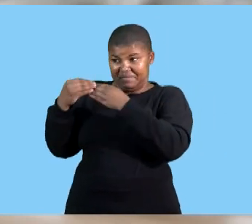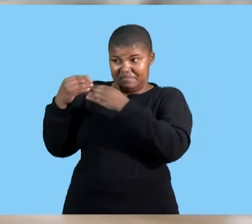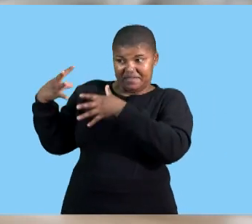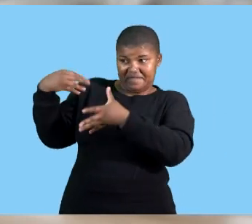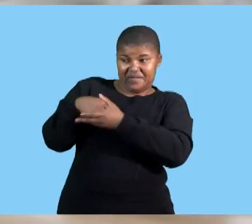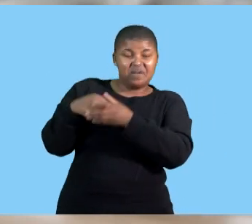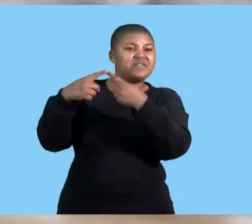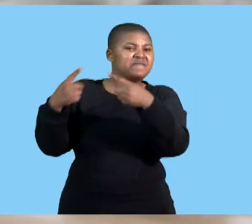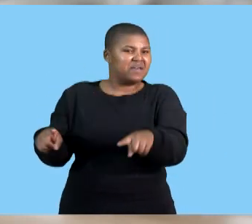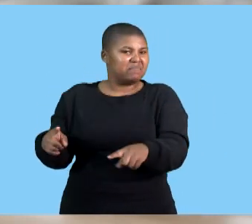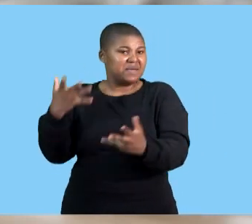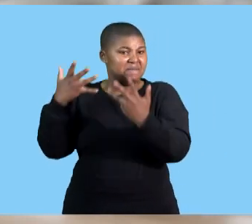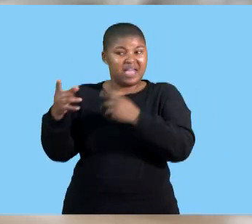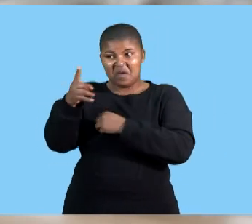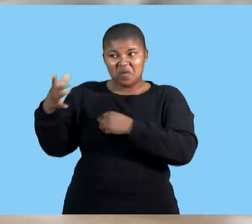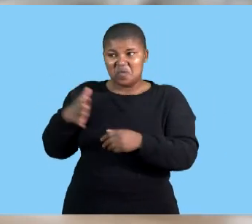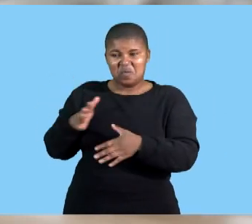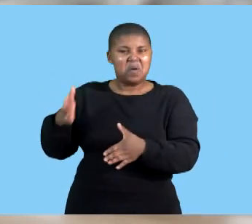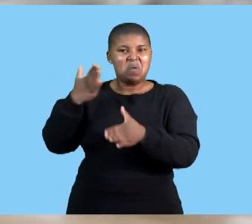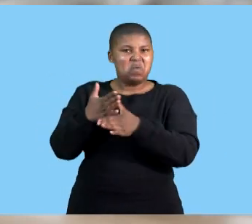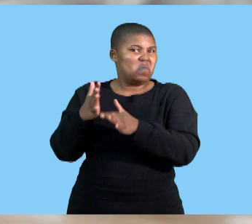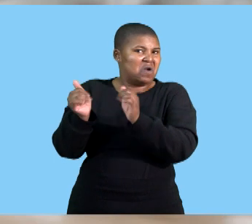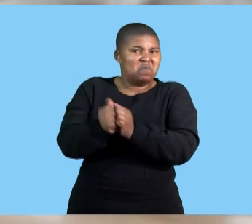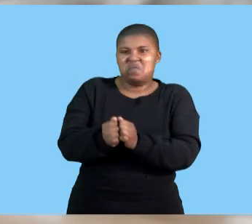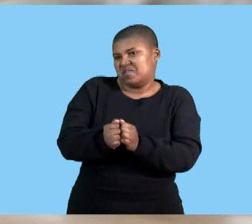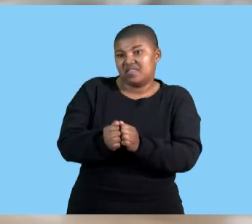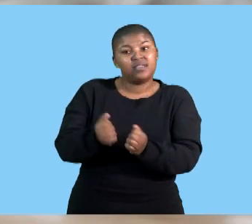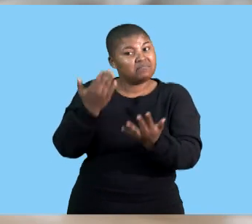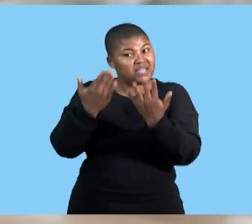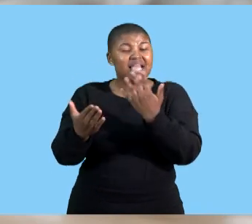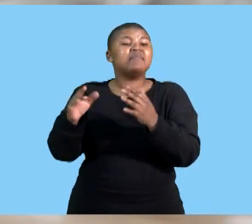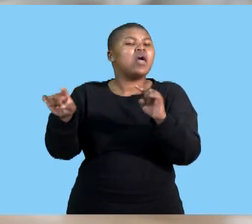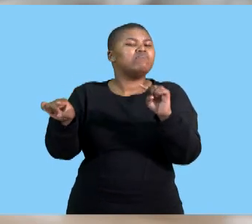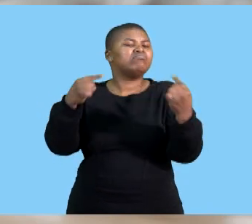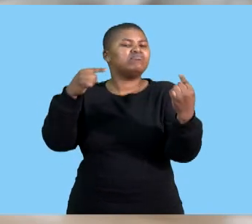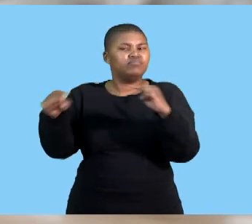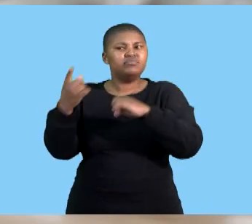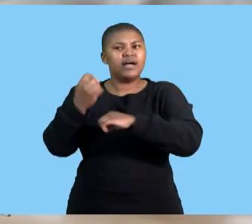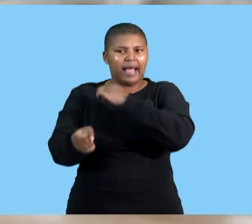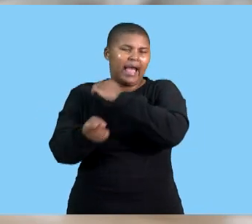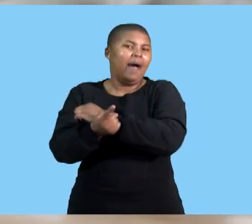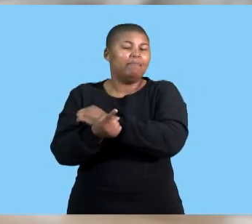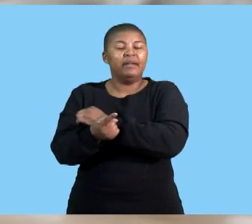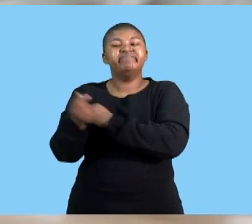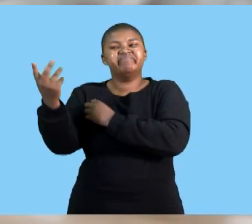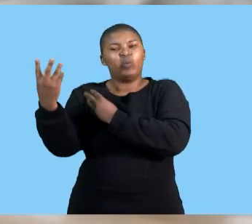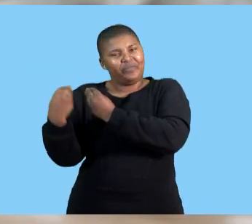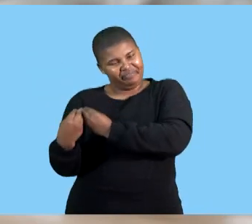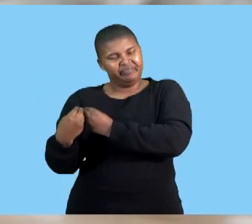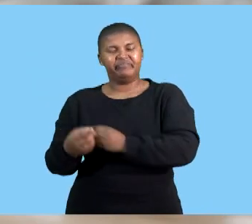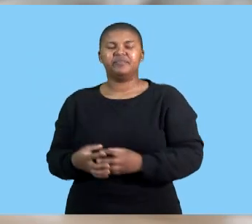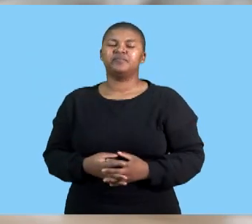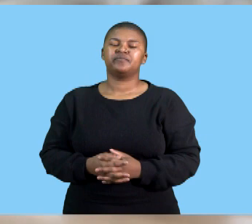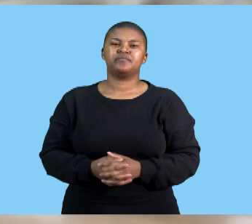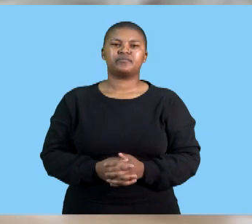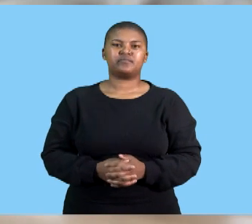in other words, they do not want to work with you. Therefore, there might be disagreements between you as well as your